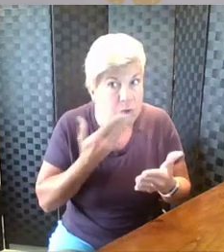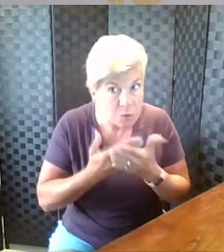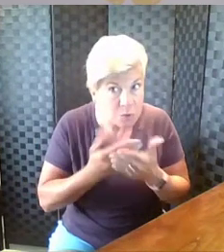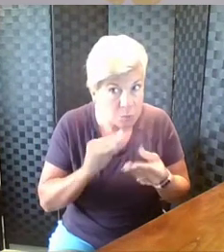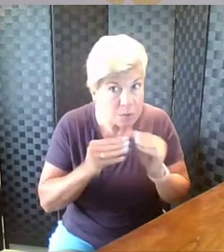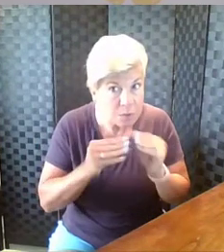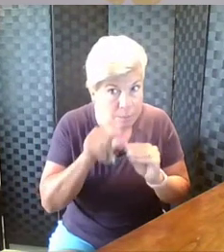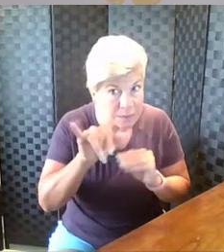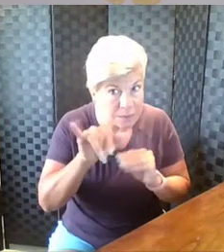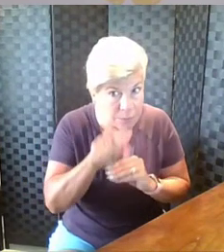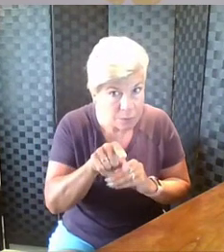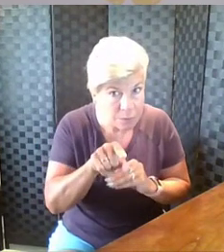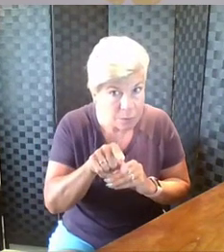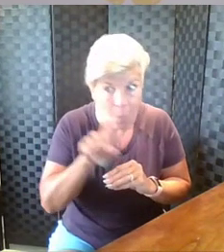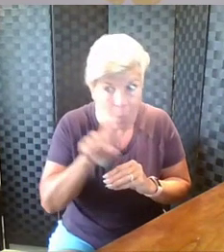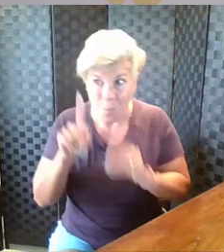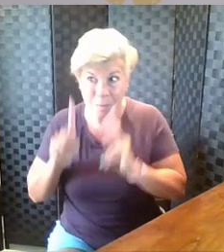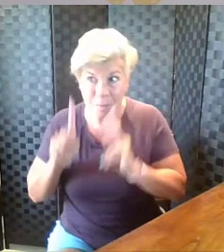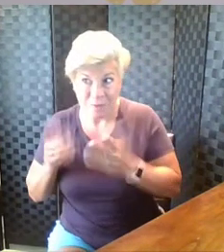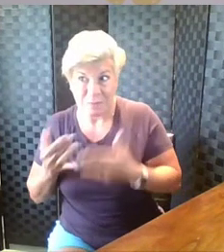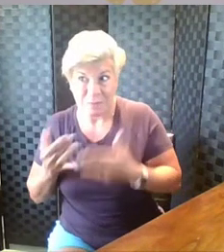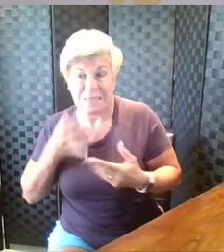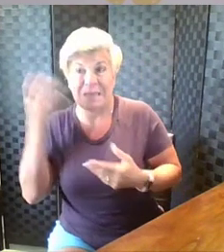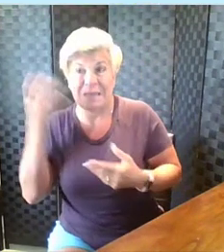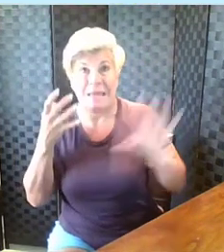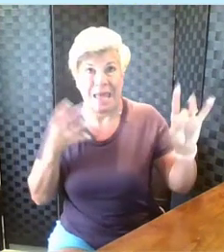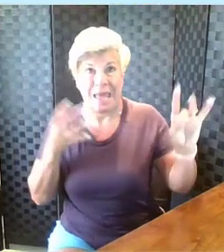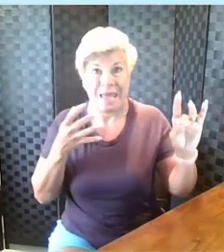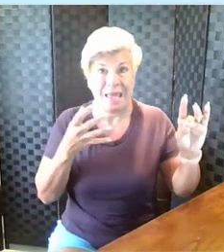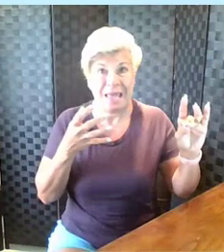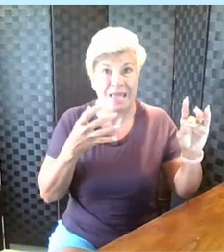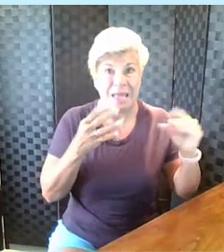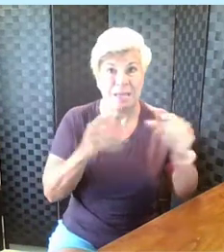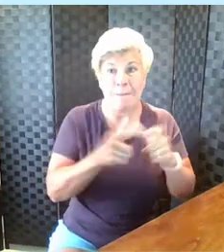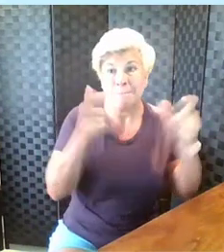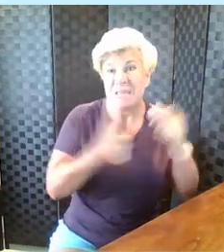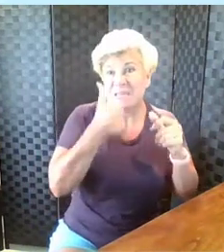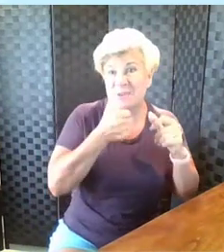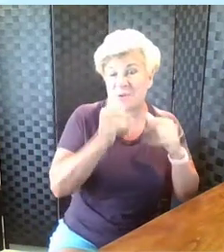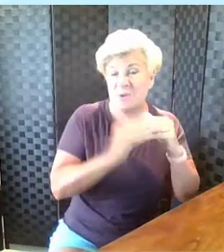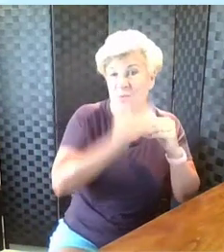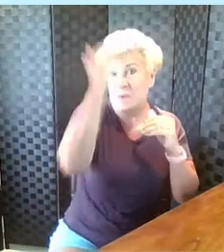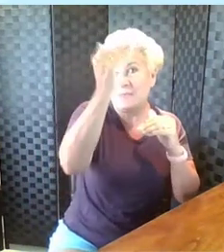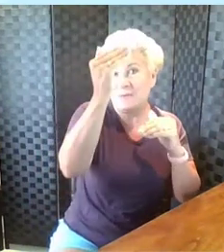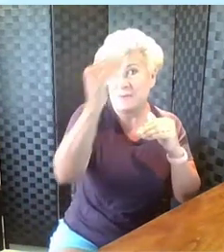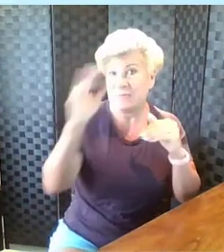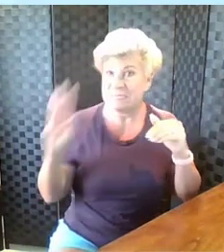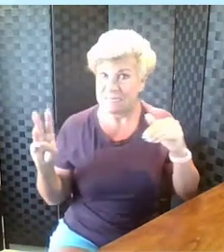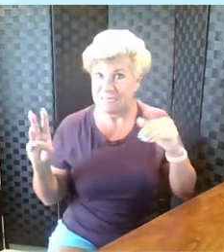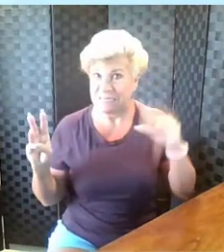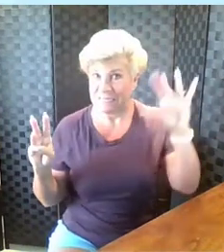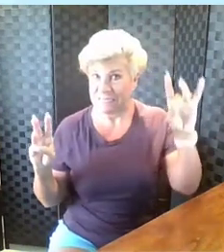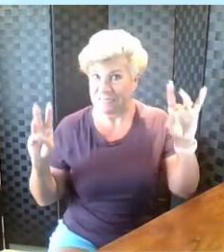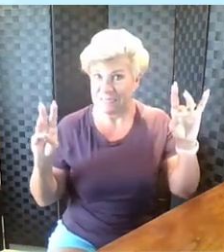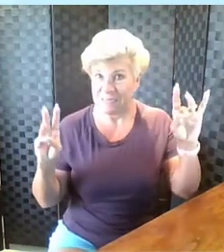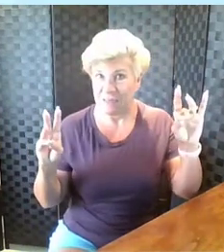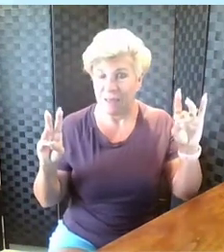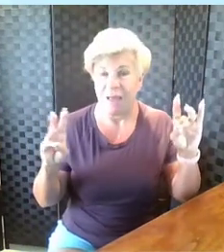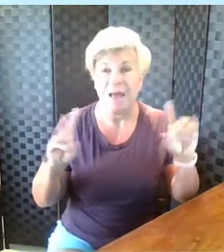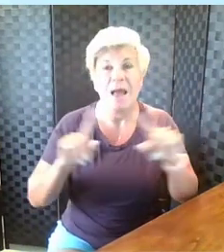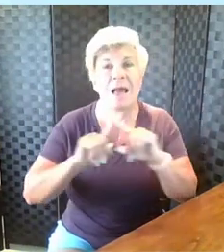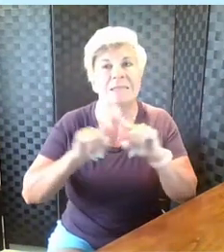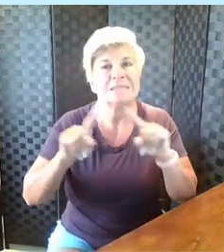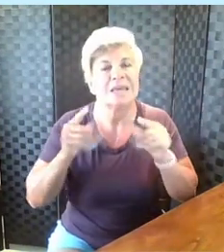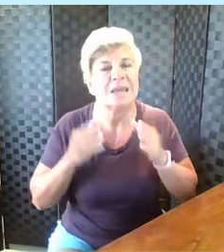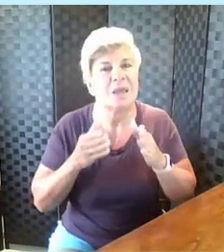some of you are because I heard someone yell out that 8 is bigger or greater than 6, and you are right, we have a second strategy that I